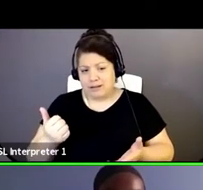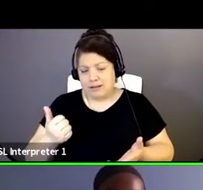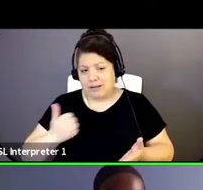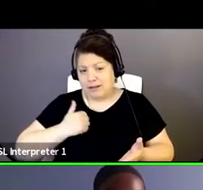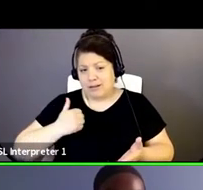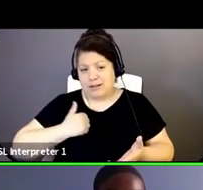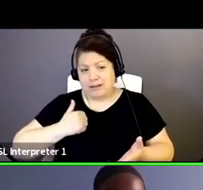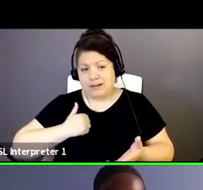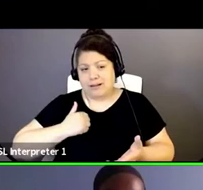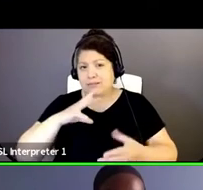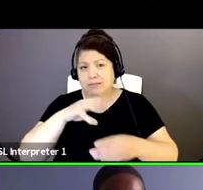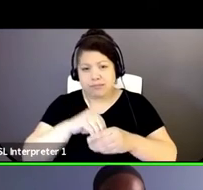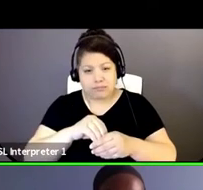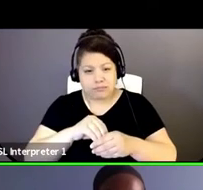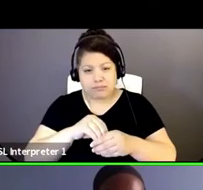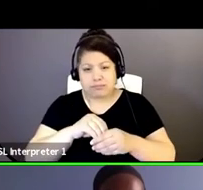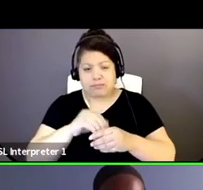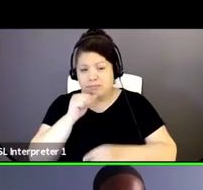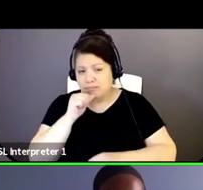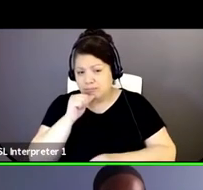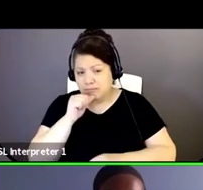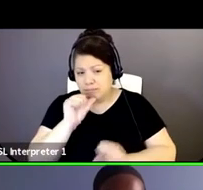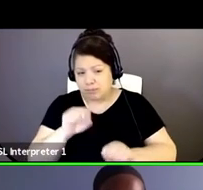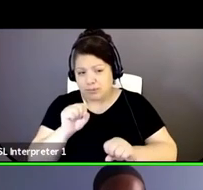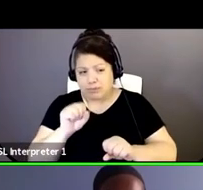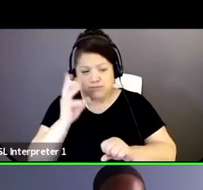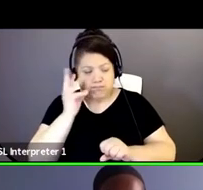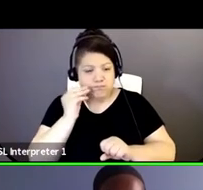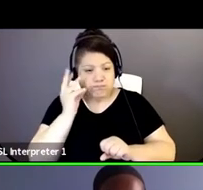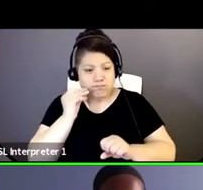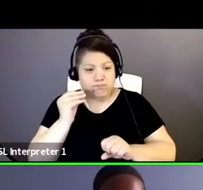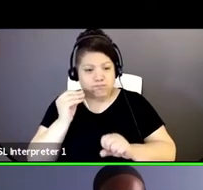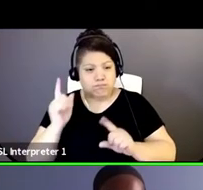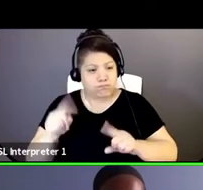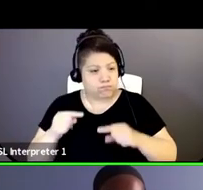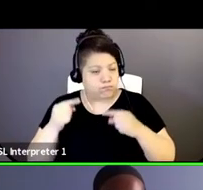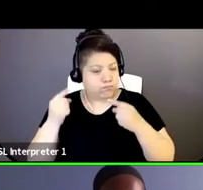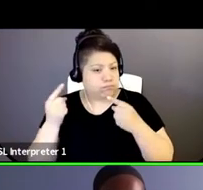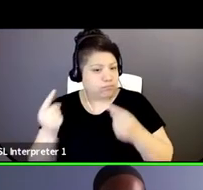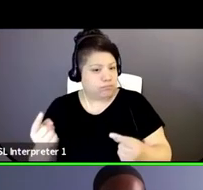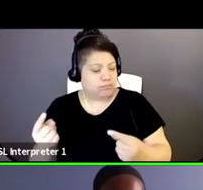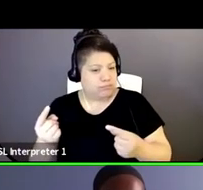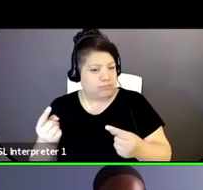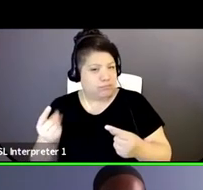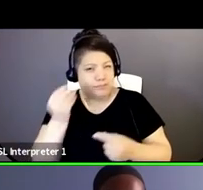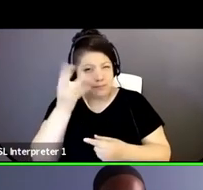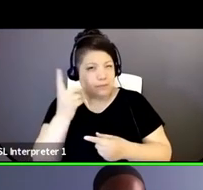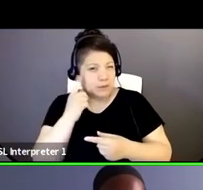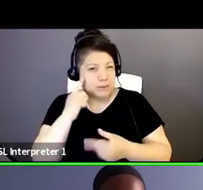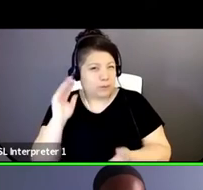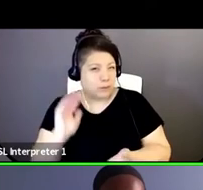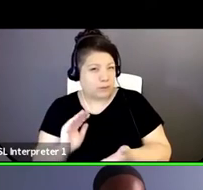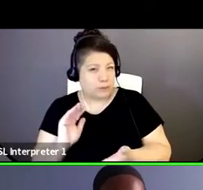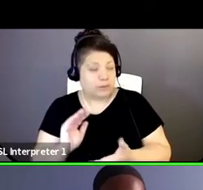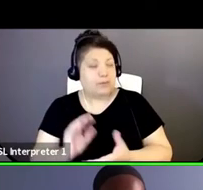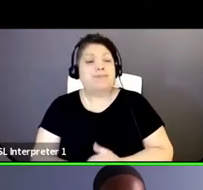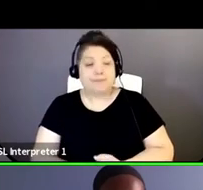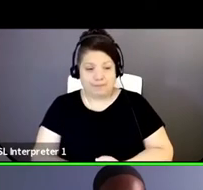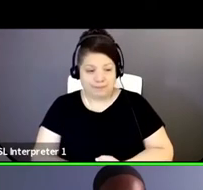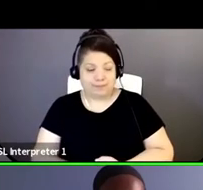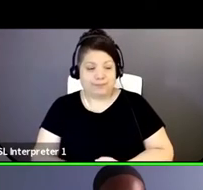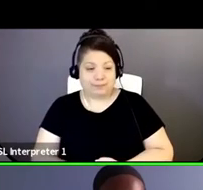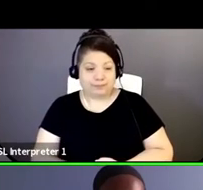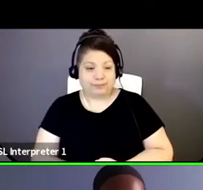us maybe ever. I think safe community,